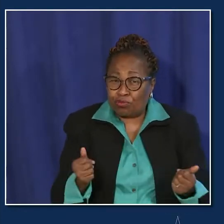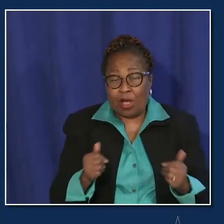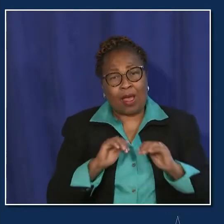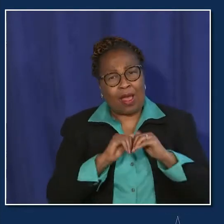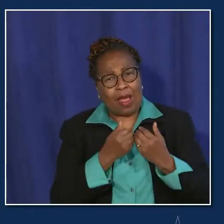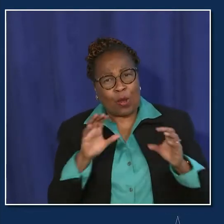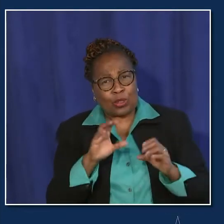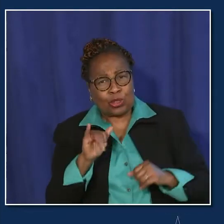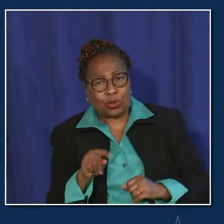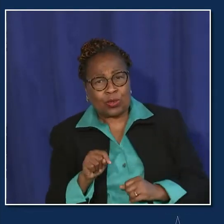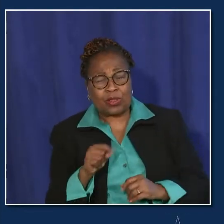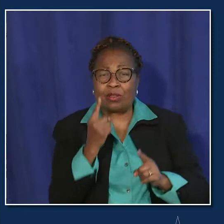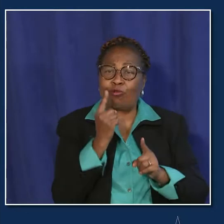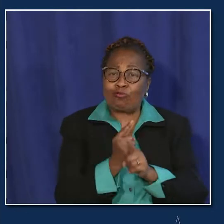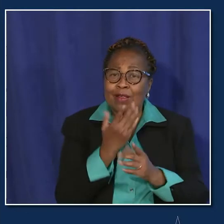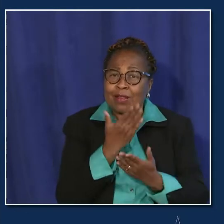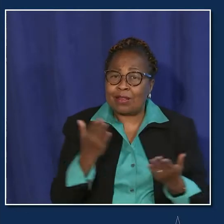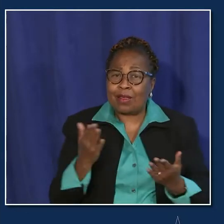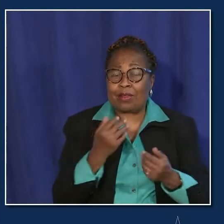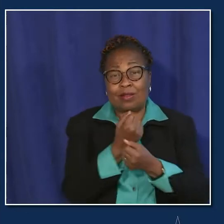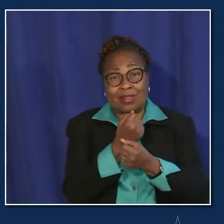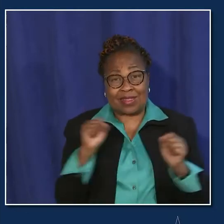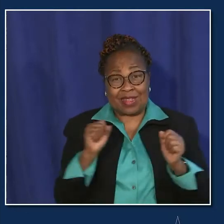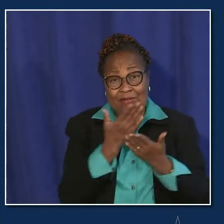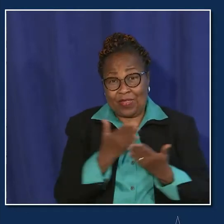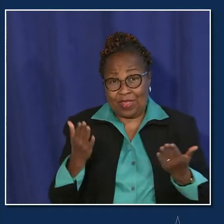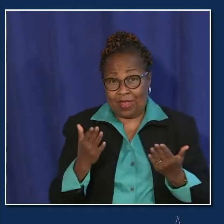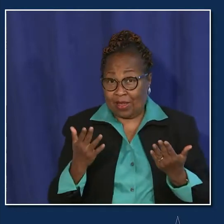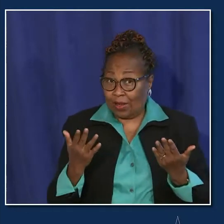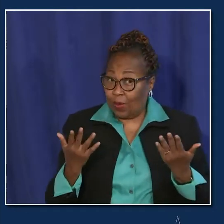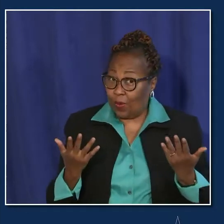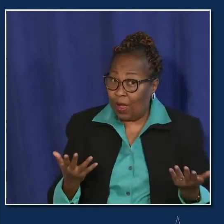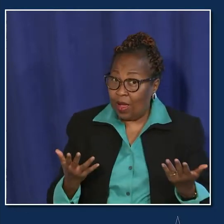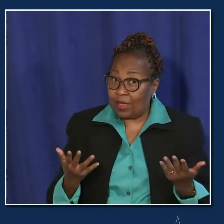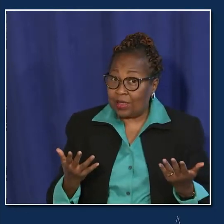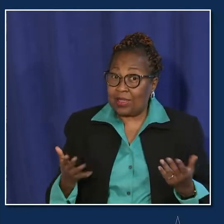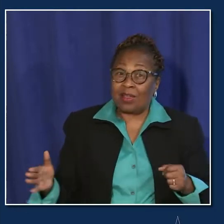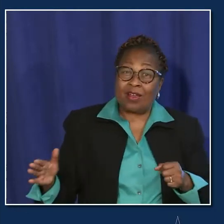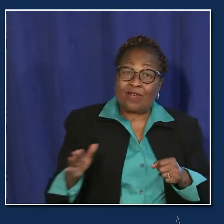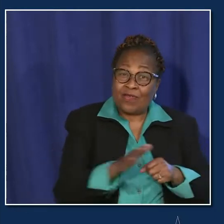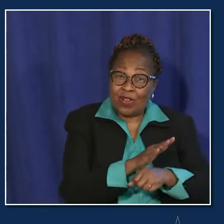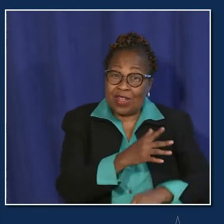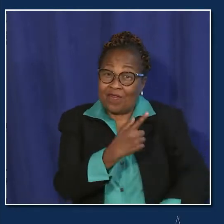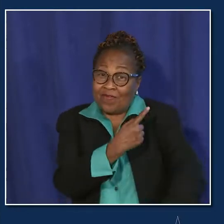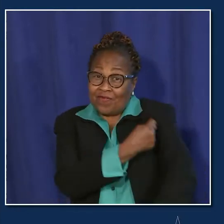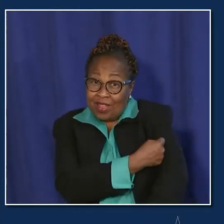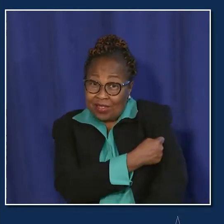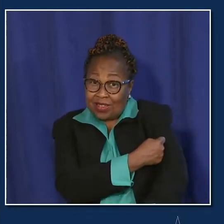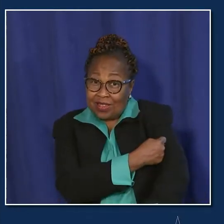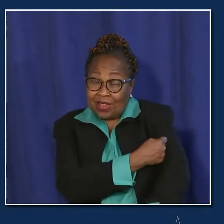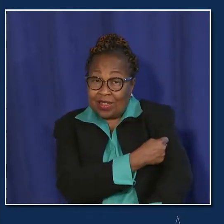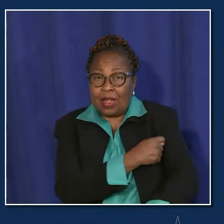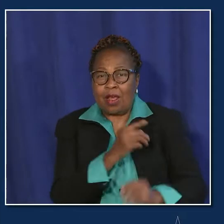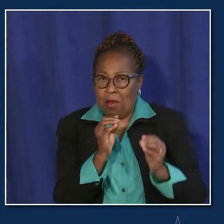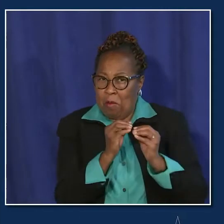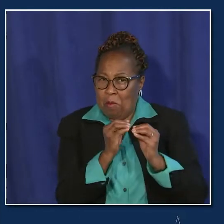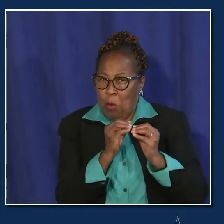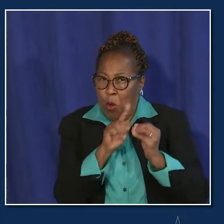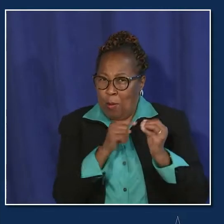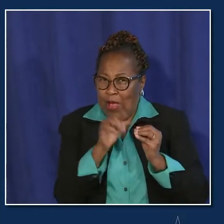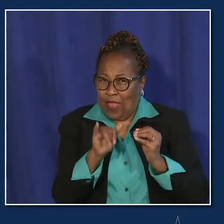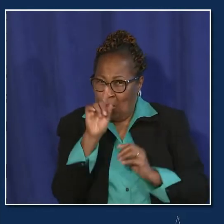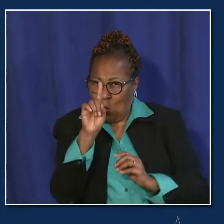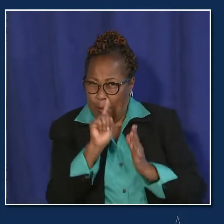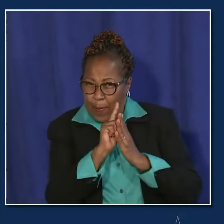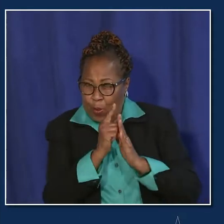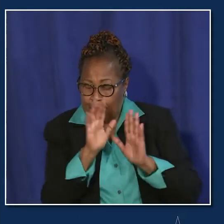thing, the safe thing, and that is, ladies and gentlemen, getting fully vaccinated, and more of that in a moment. If we